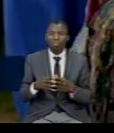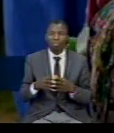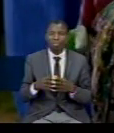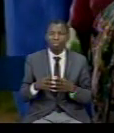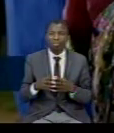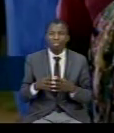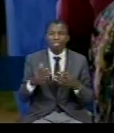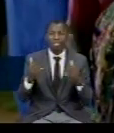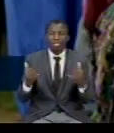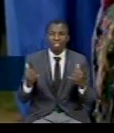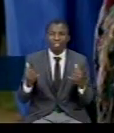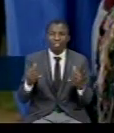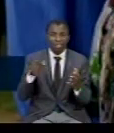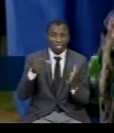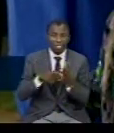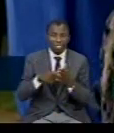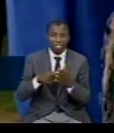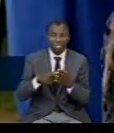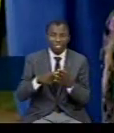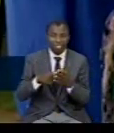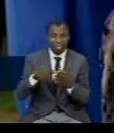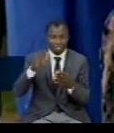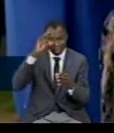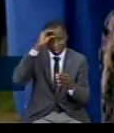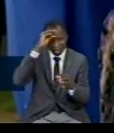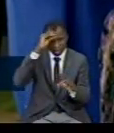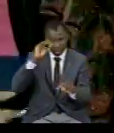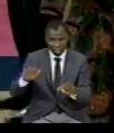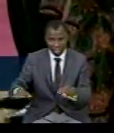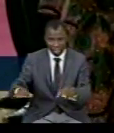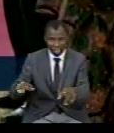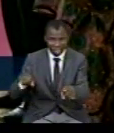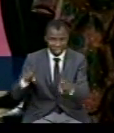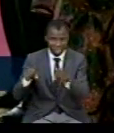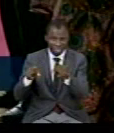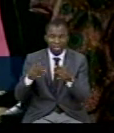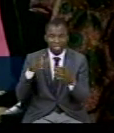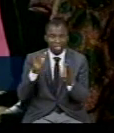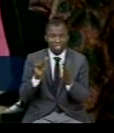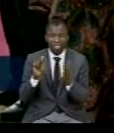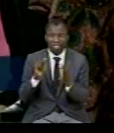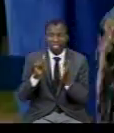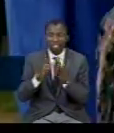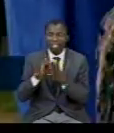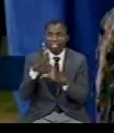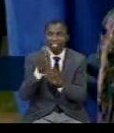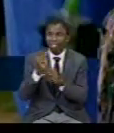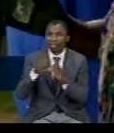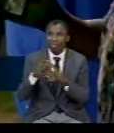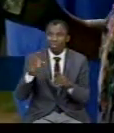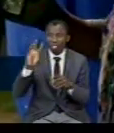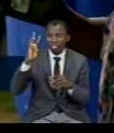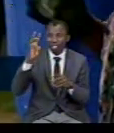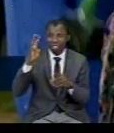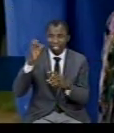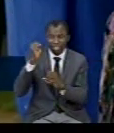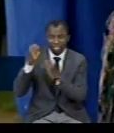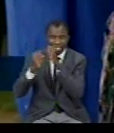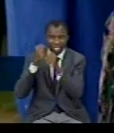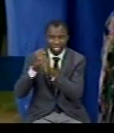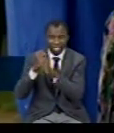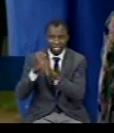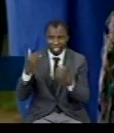Now, this young boy, getting to 6 years now, has had